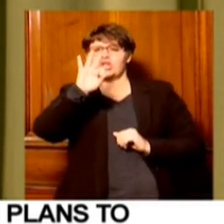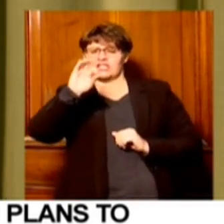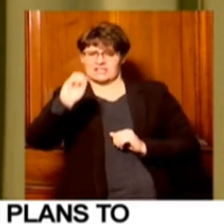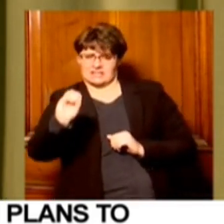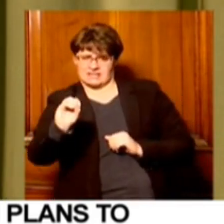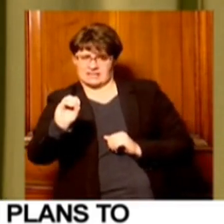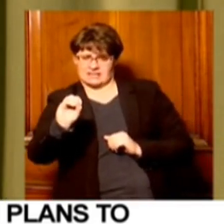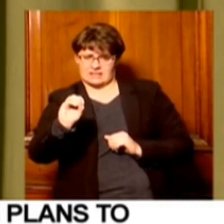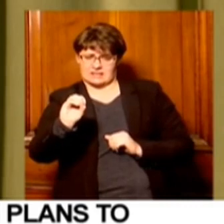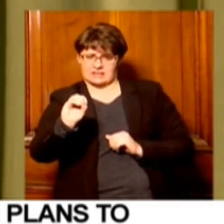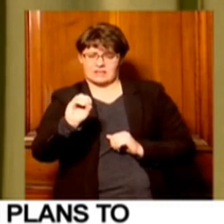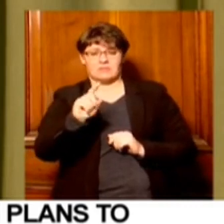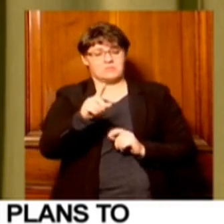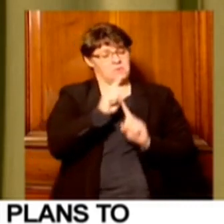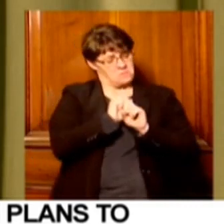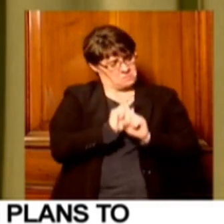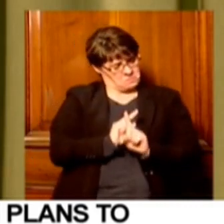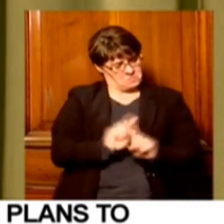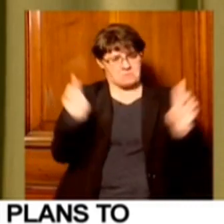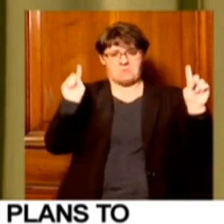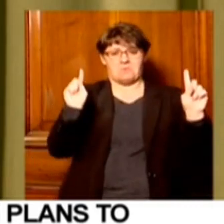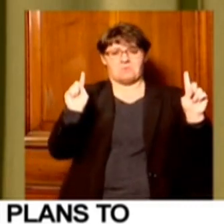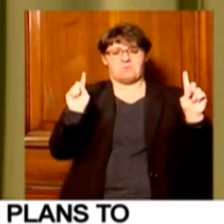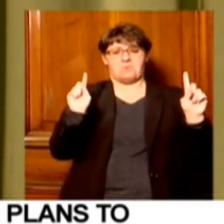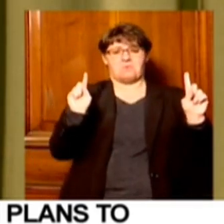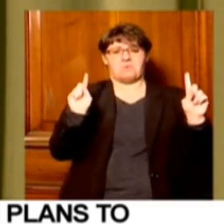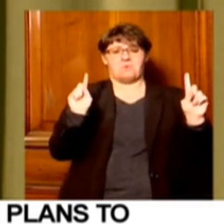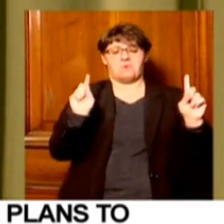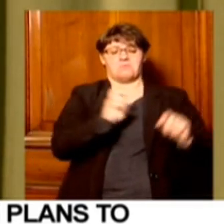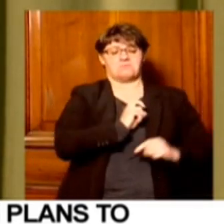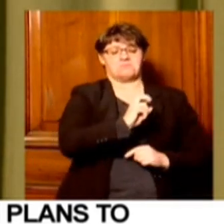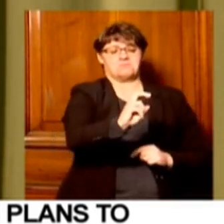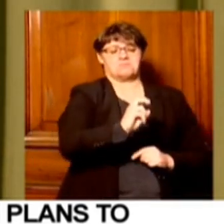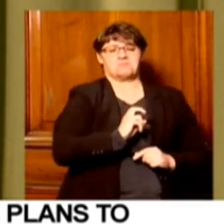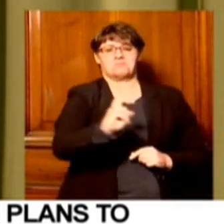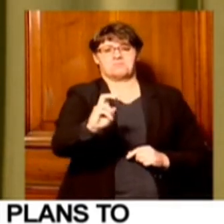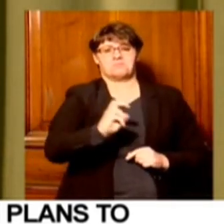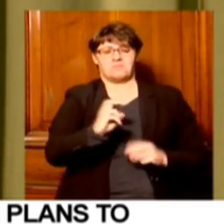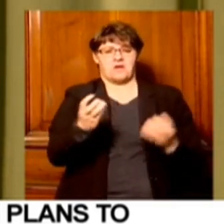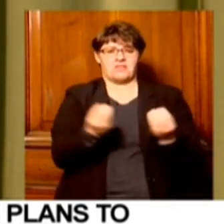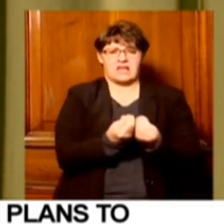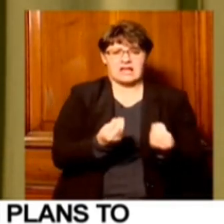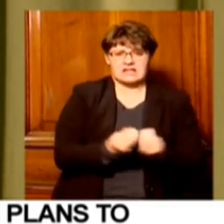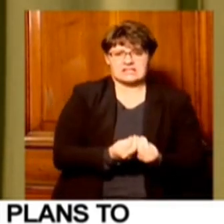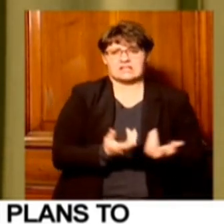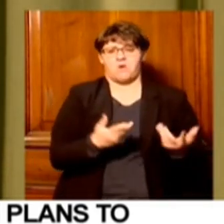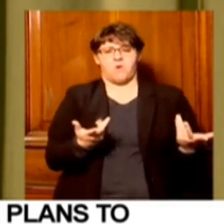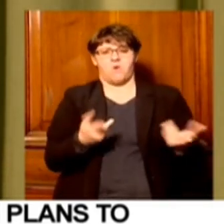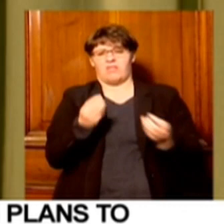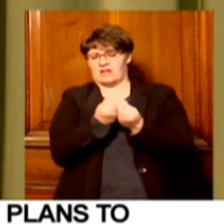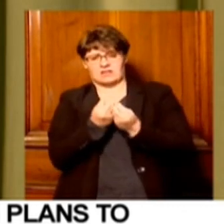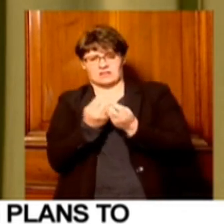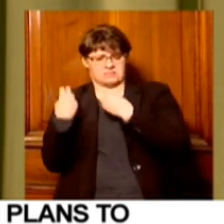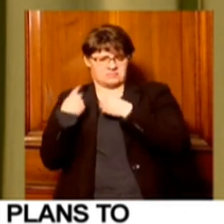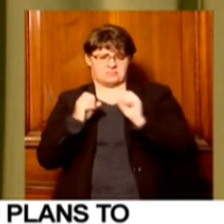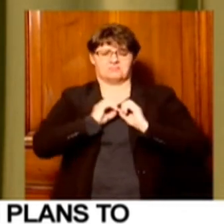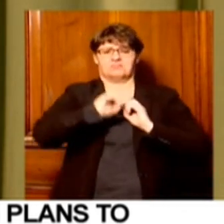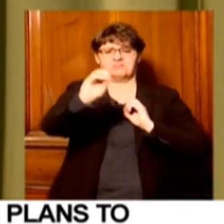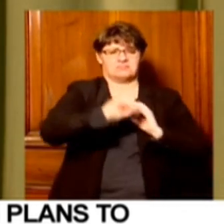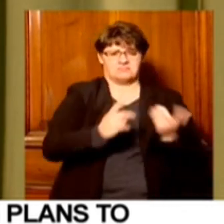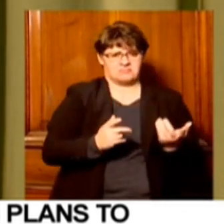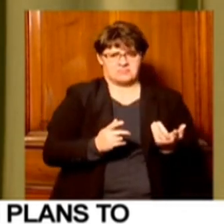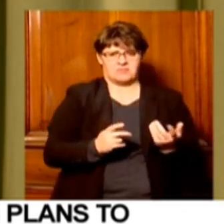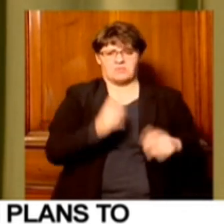actually prohibited the movement or transportation of goods or passengers without a